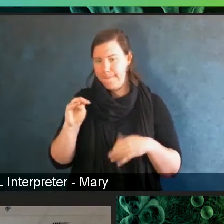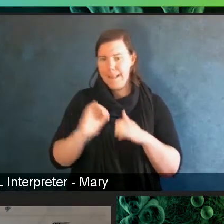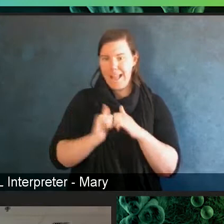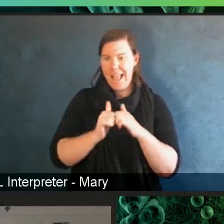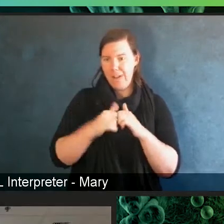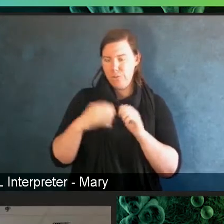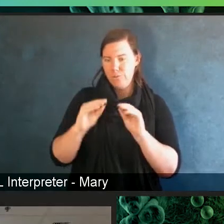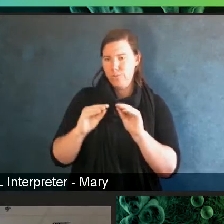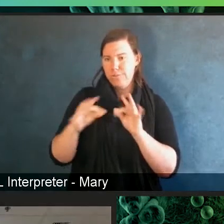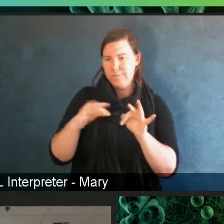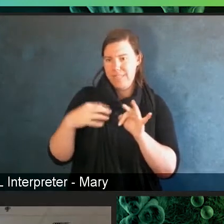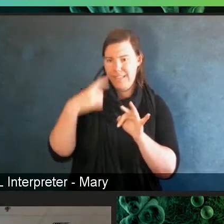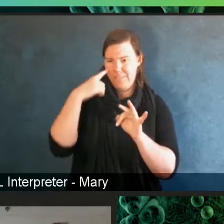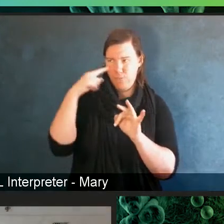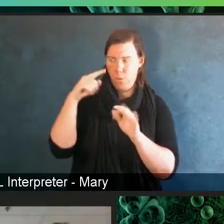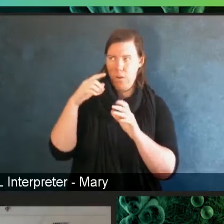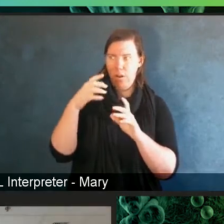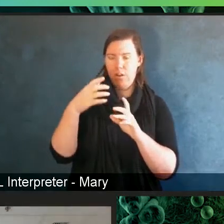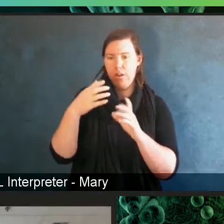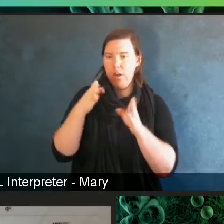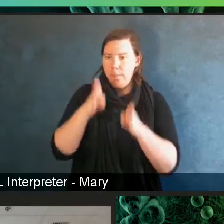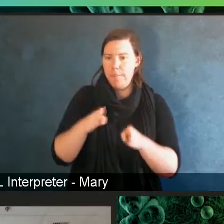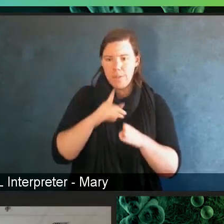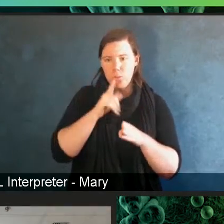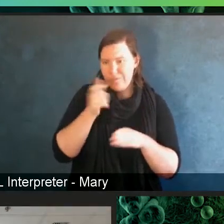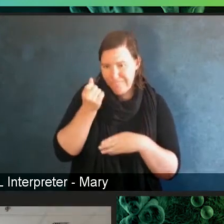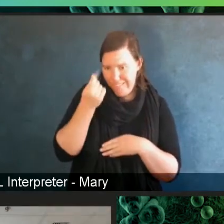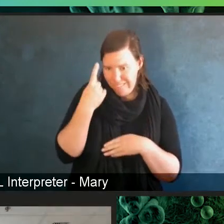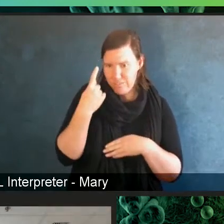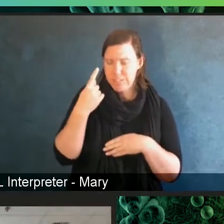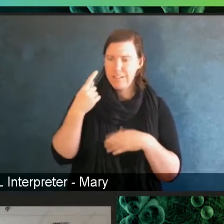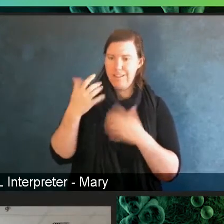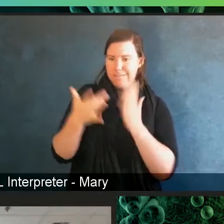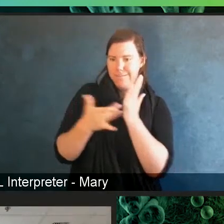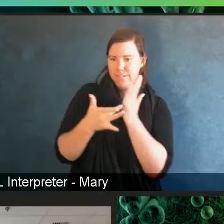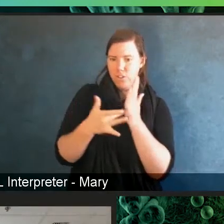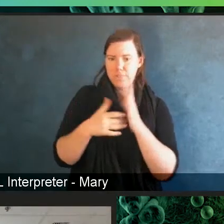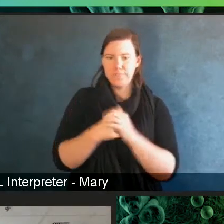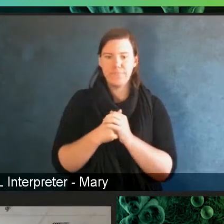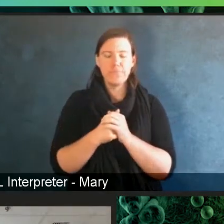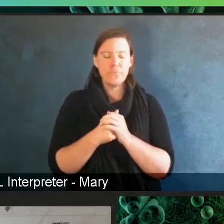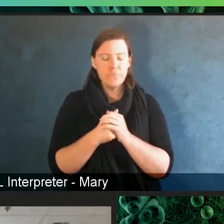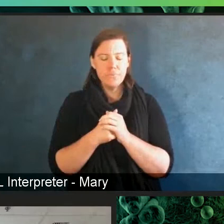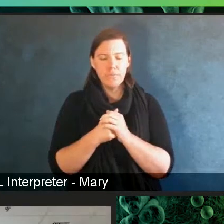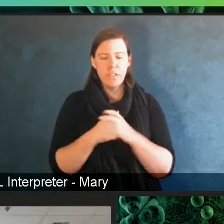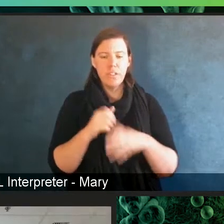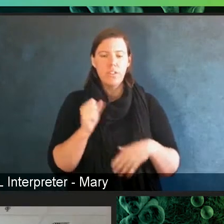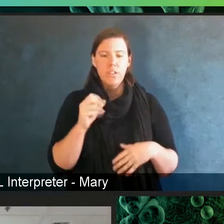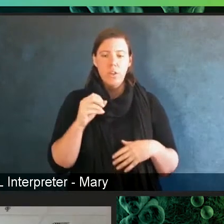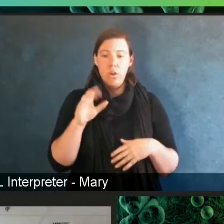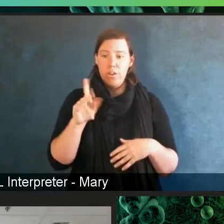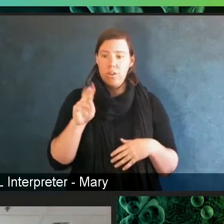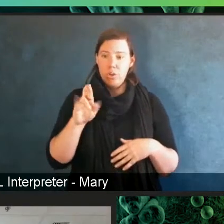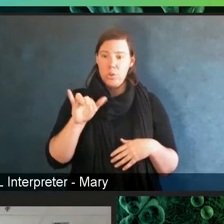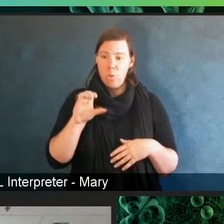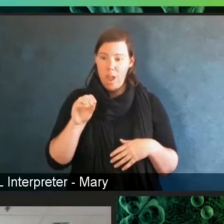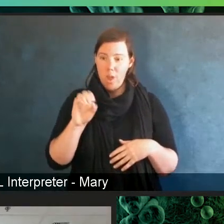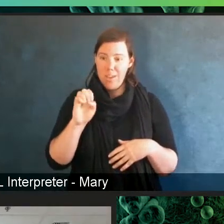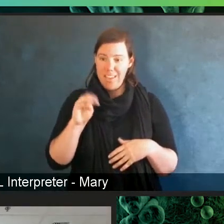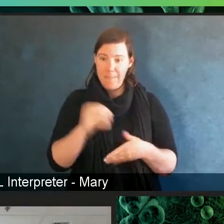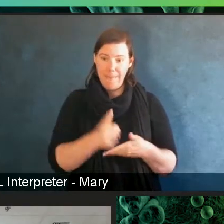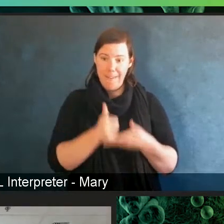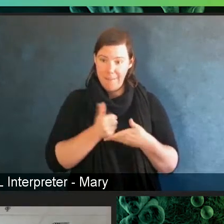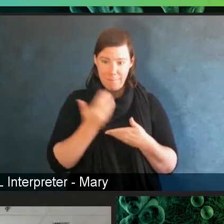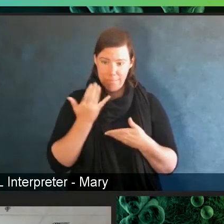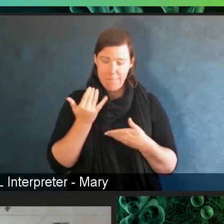at certain proteins in much, much higher detail than we were ever able to look at them before. There are already